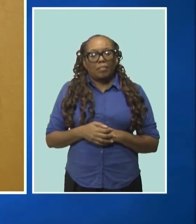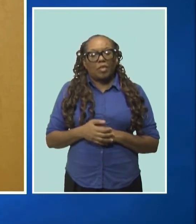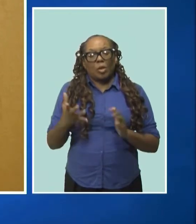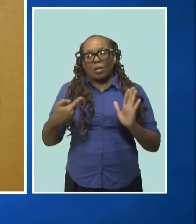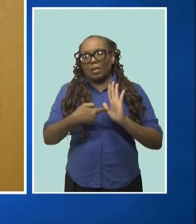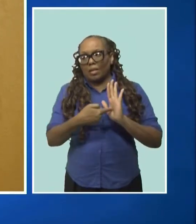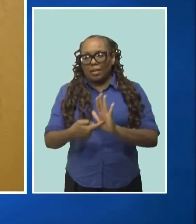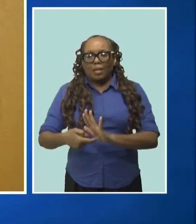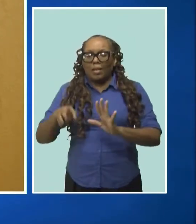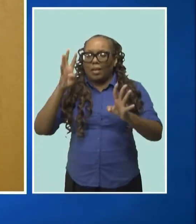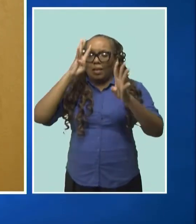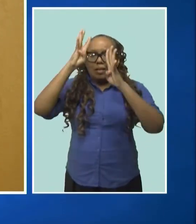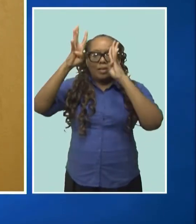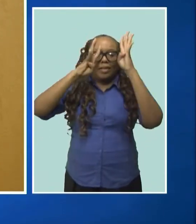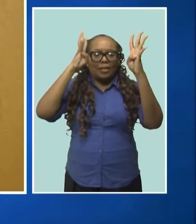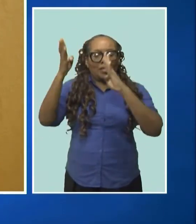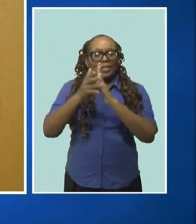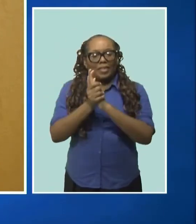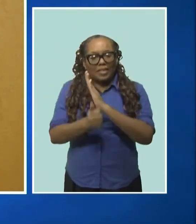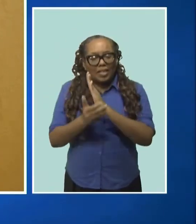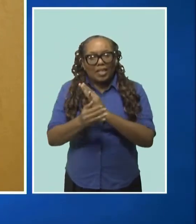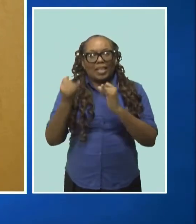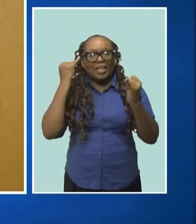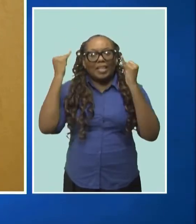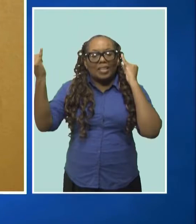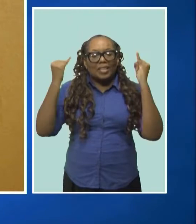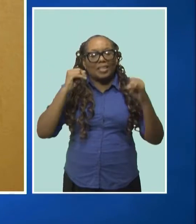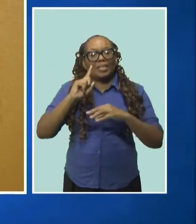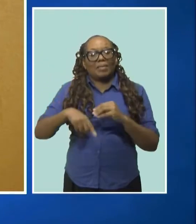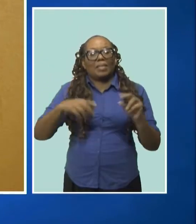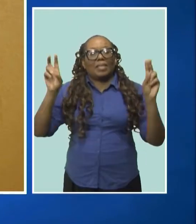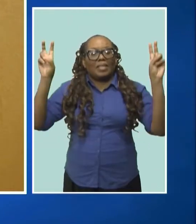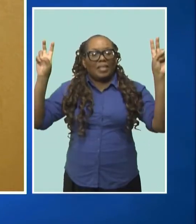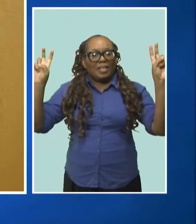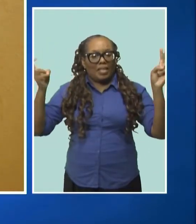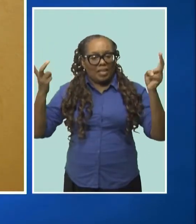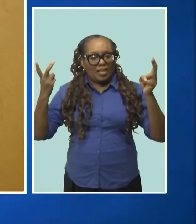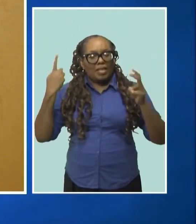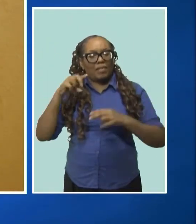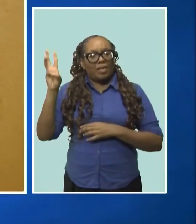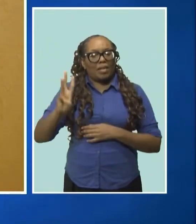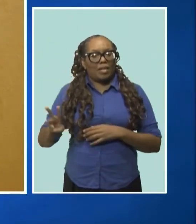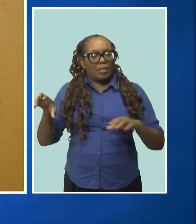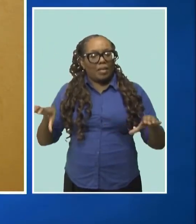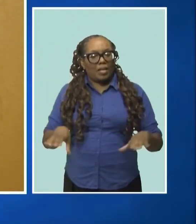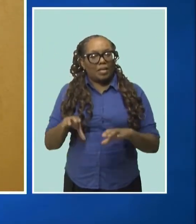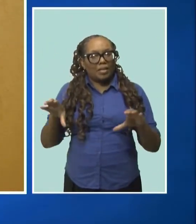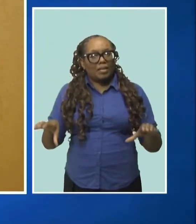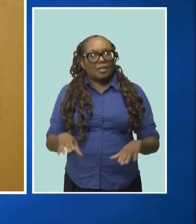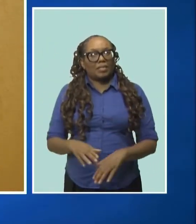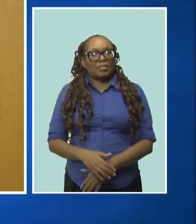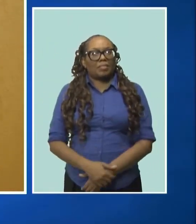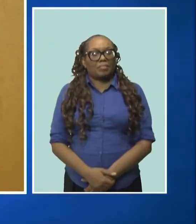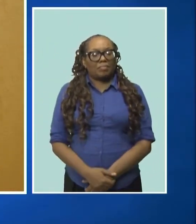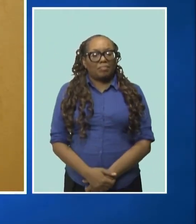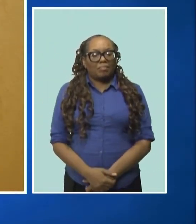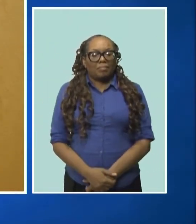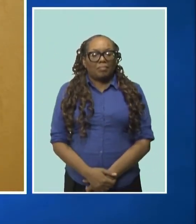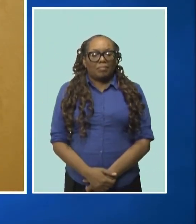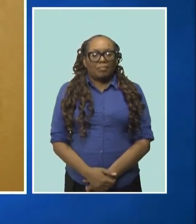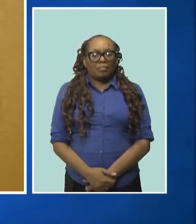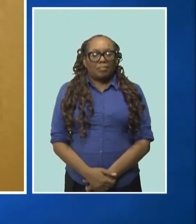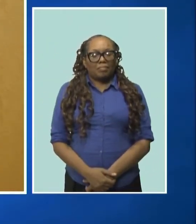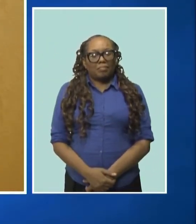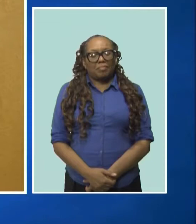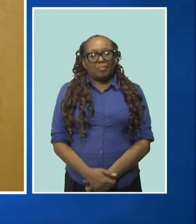talents and visualize their ideas on the theme for World Met Day at the front lines of climate action. There have been many